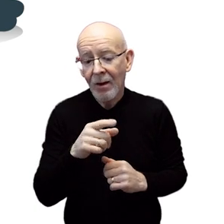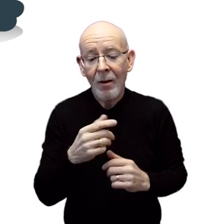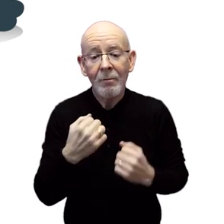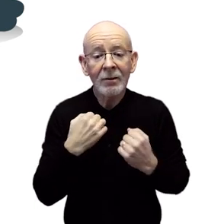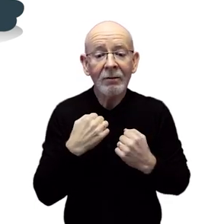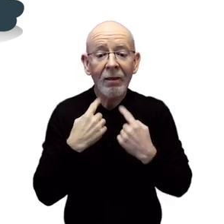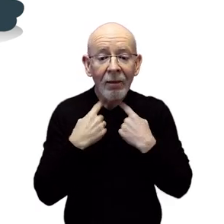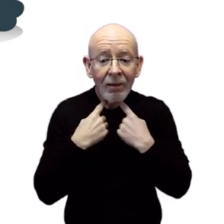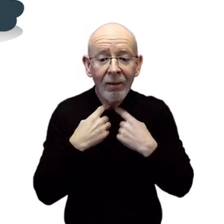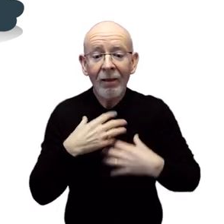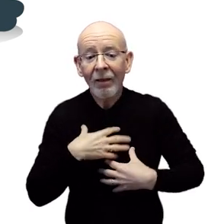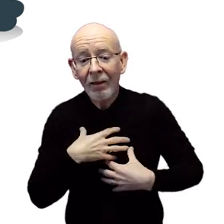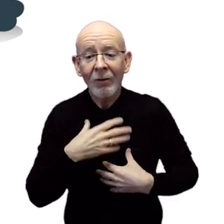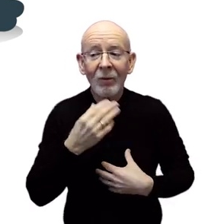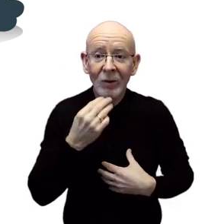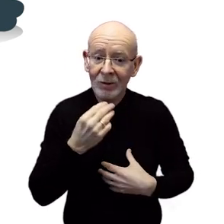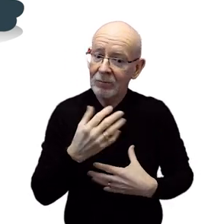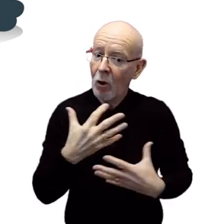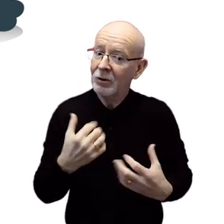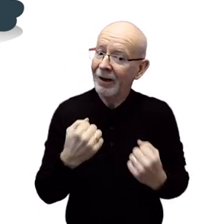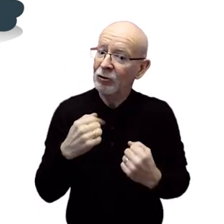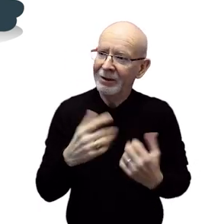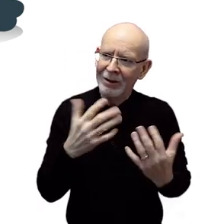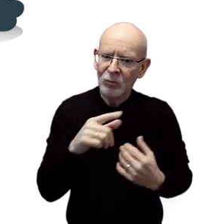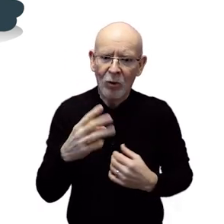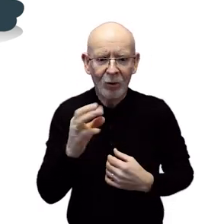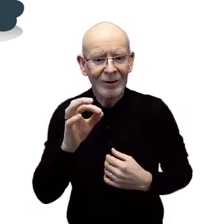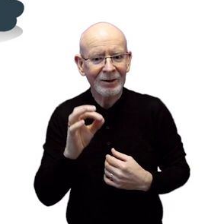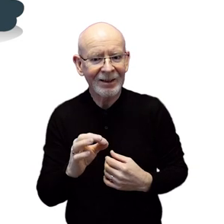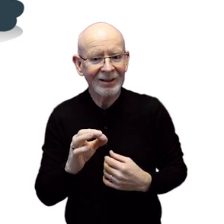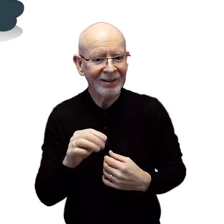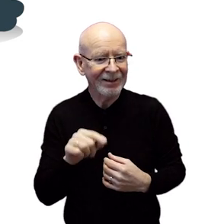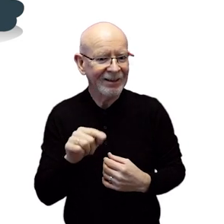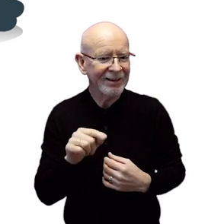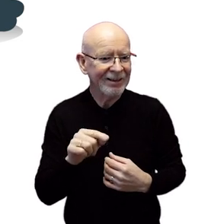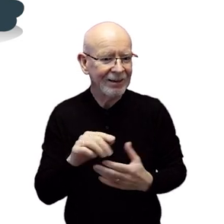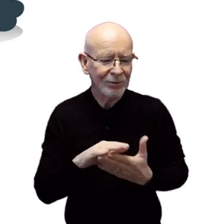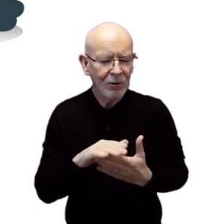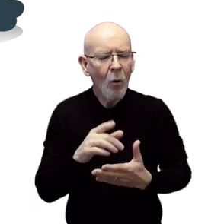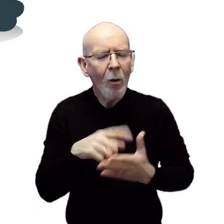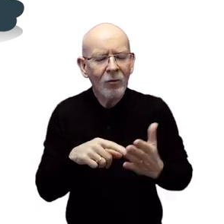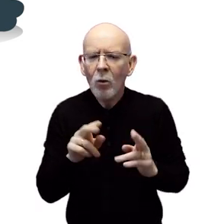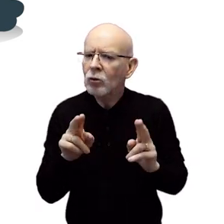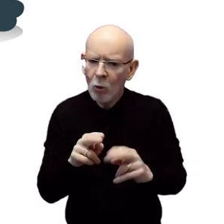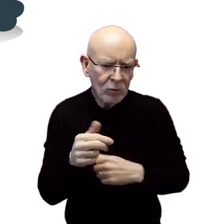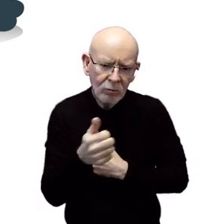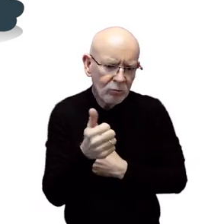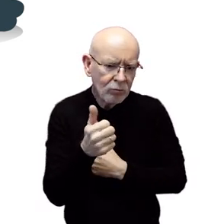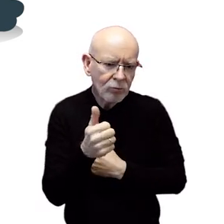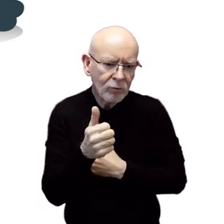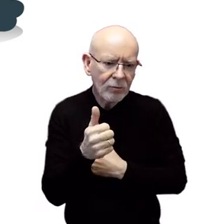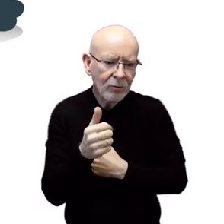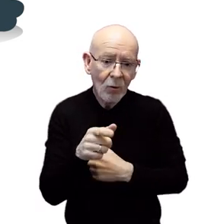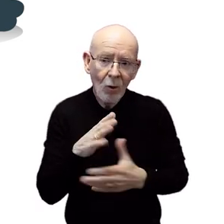our accessory muscles use between 10 and 30% of our body's energy and are designed to only work for short periods of